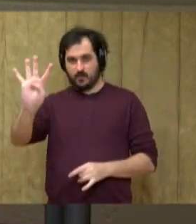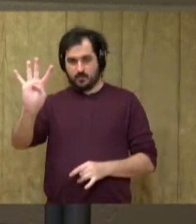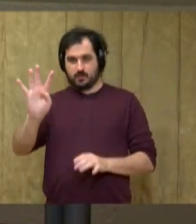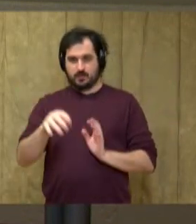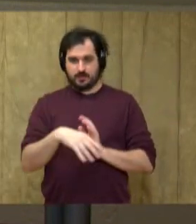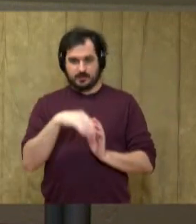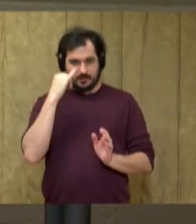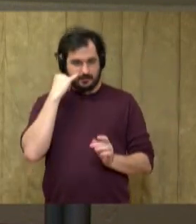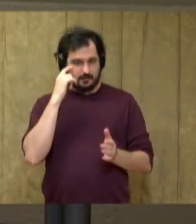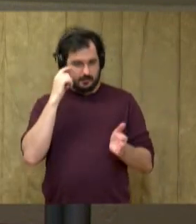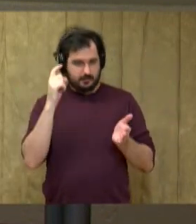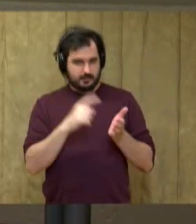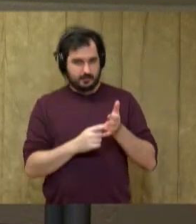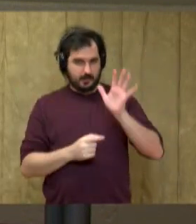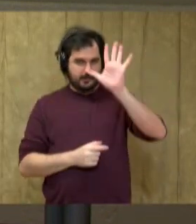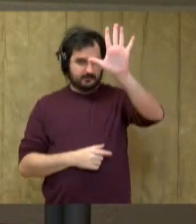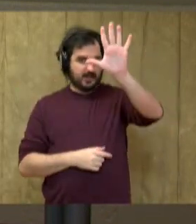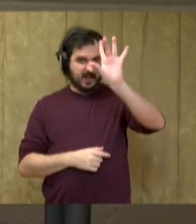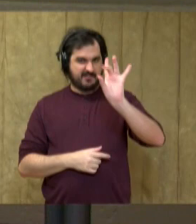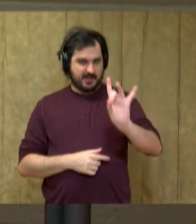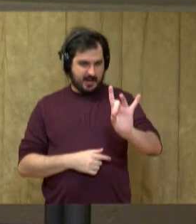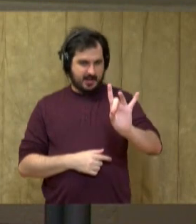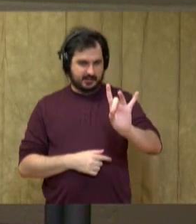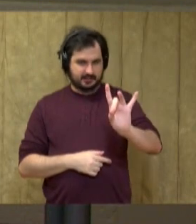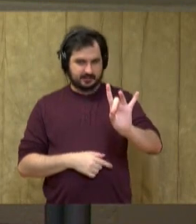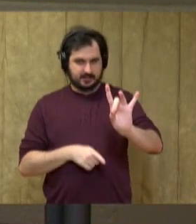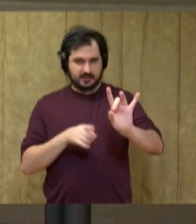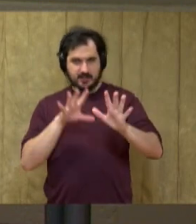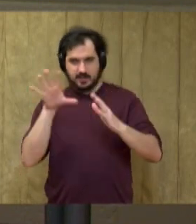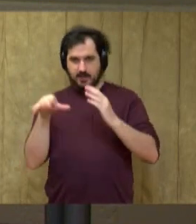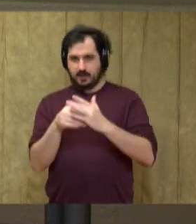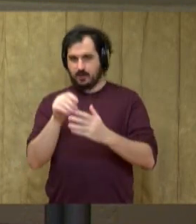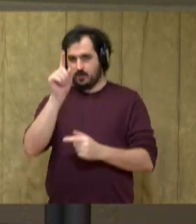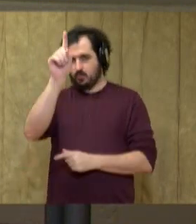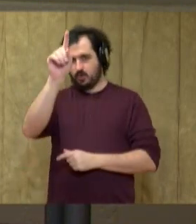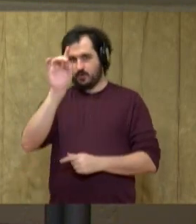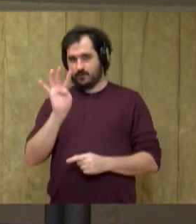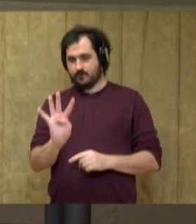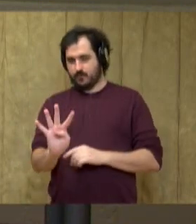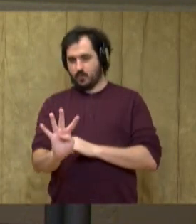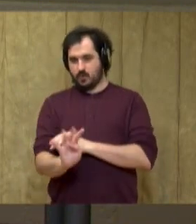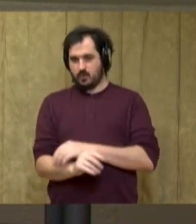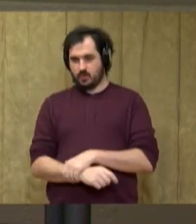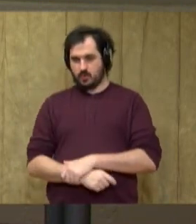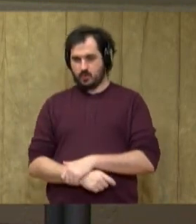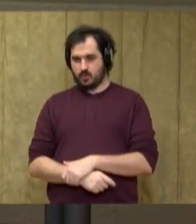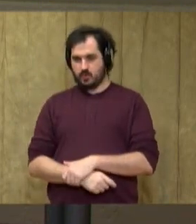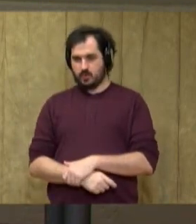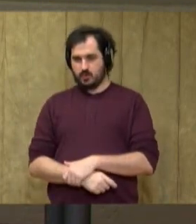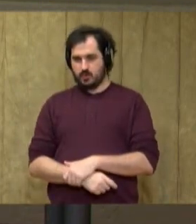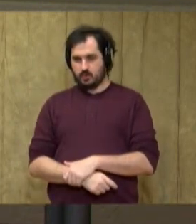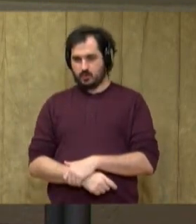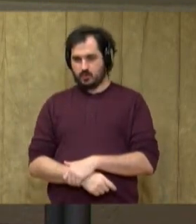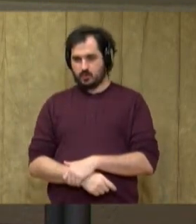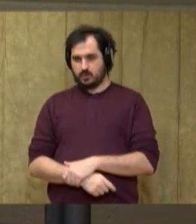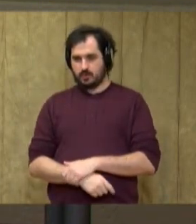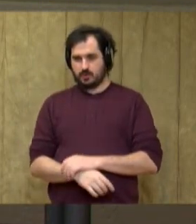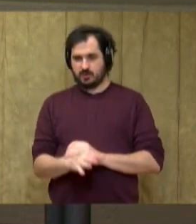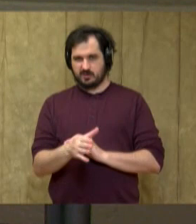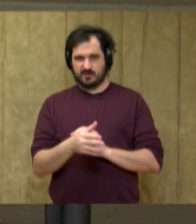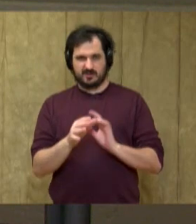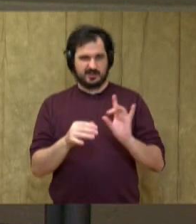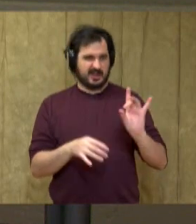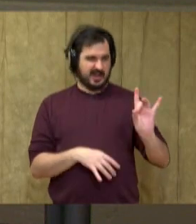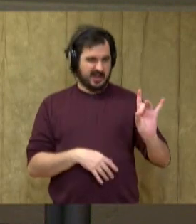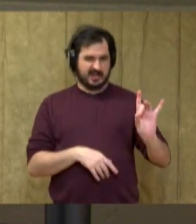you have 5/8 plus 1/4. 1/4, well, our